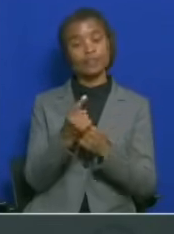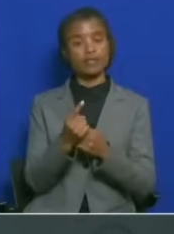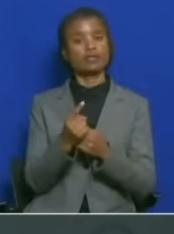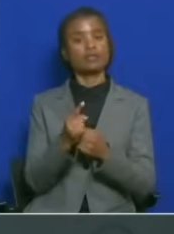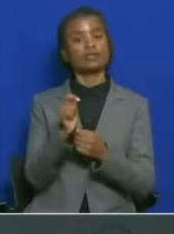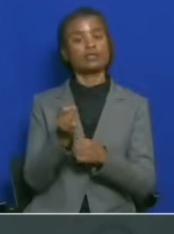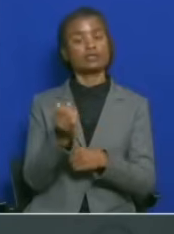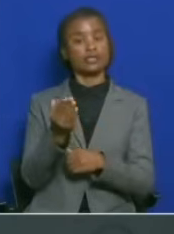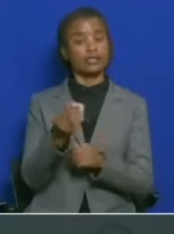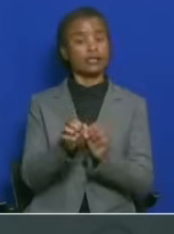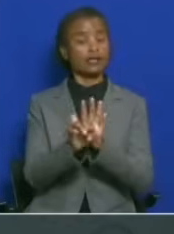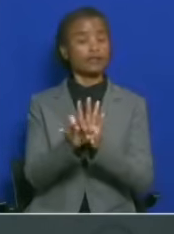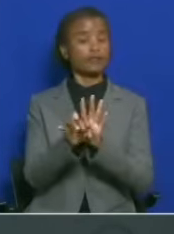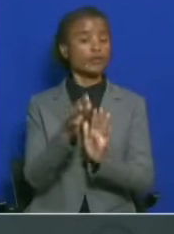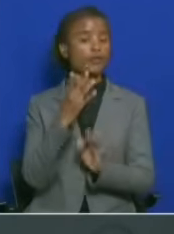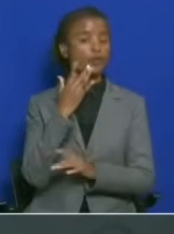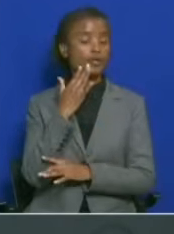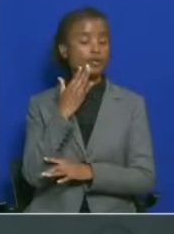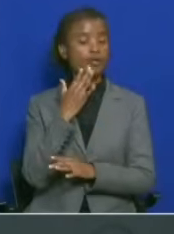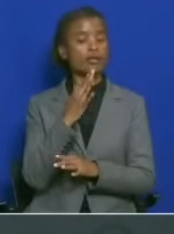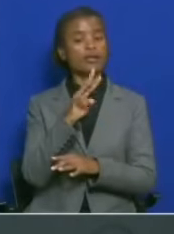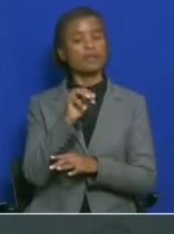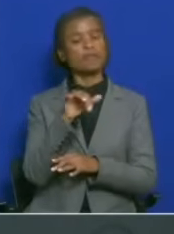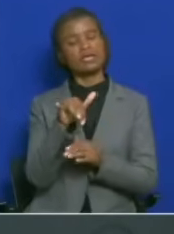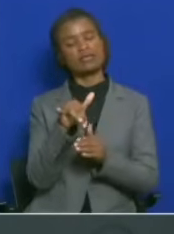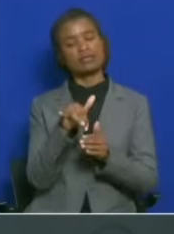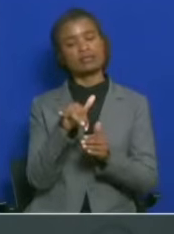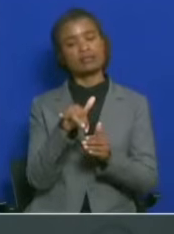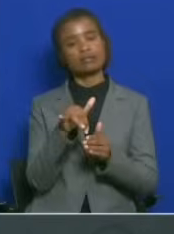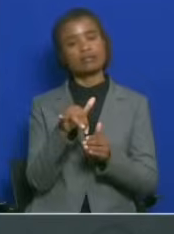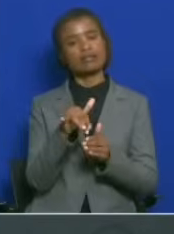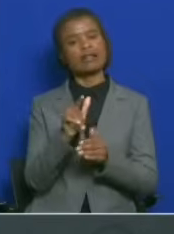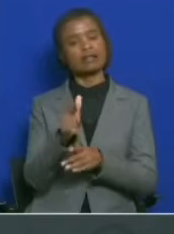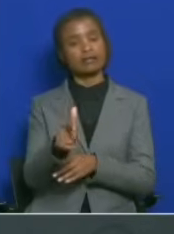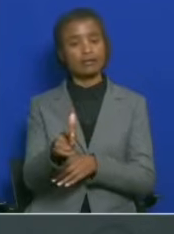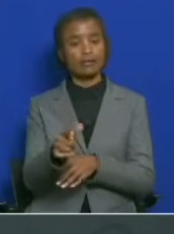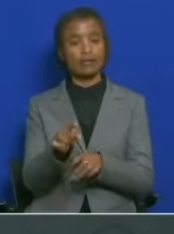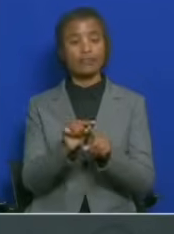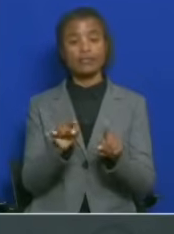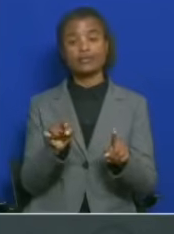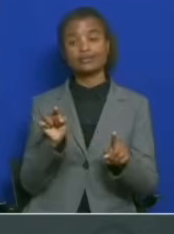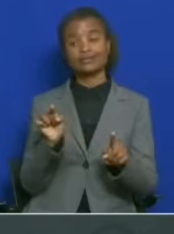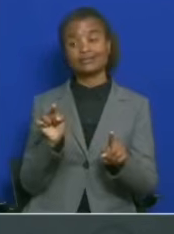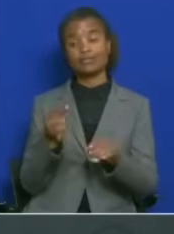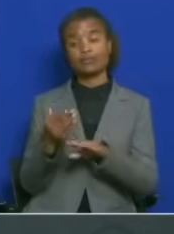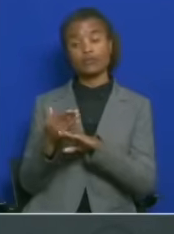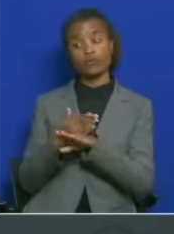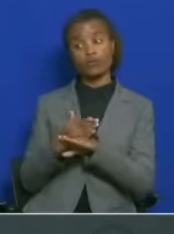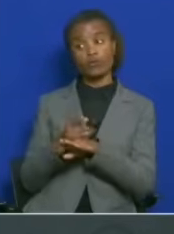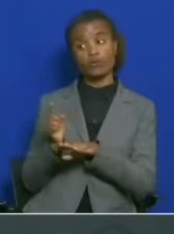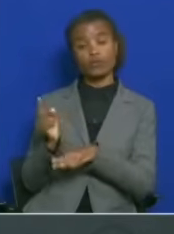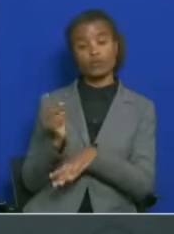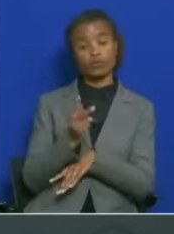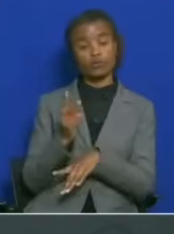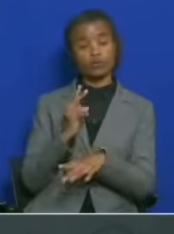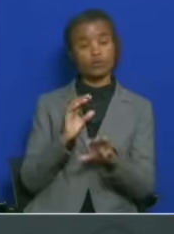earlier chats between Mr. Valley and General Khan talked about influencing